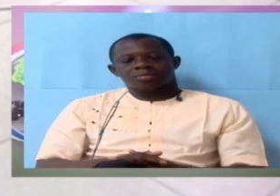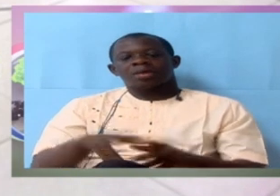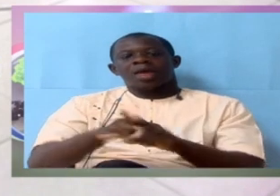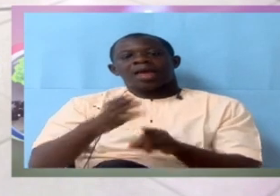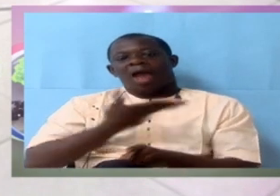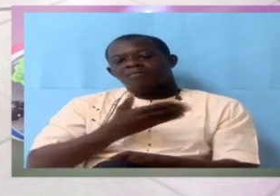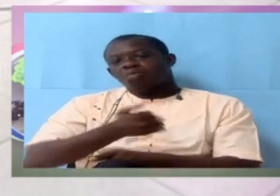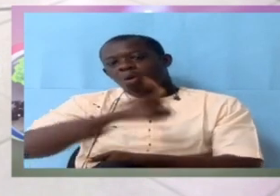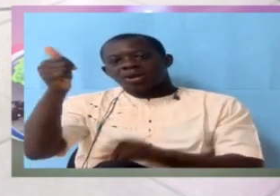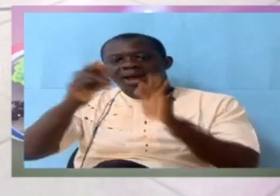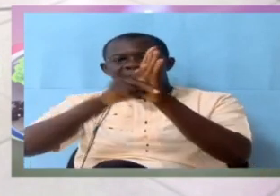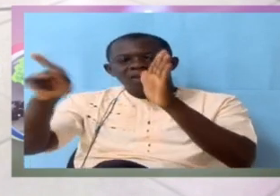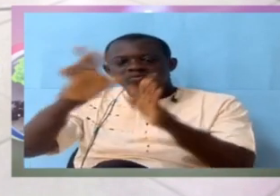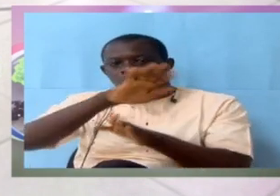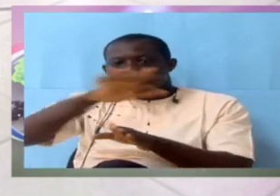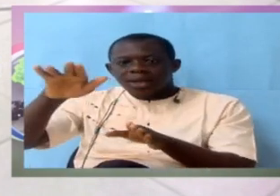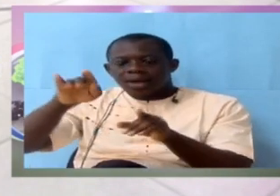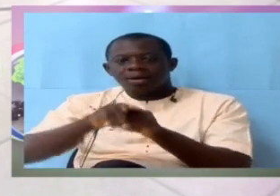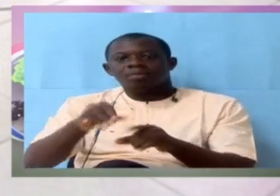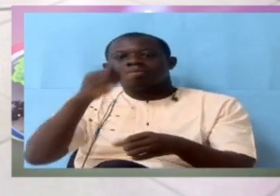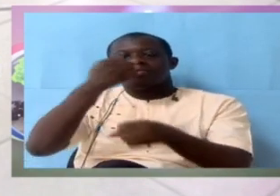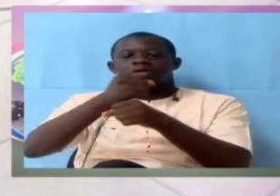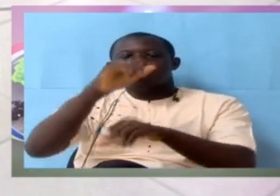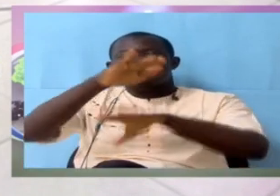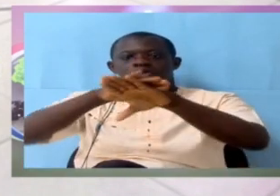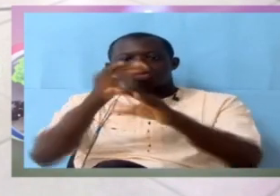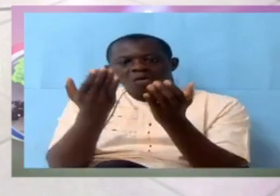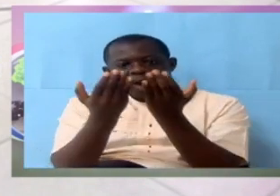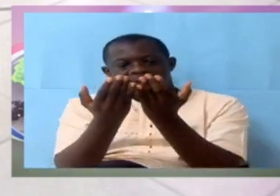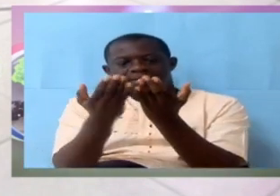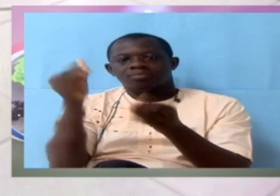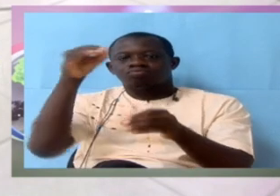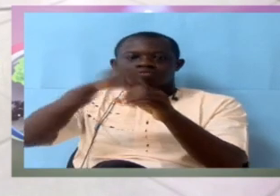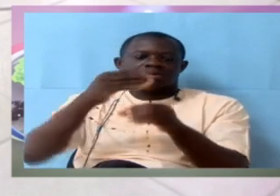there is another type of water which they will put in your hands.